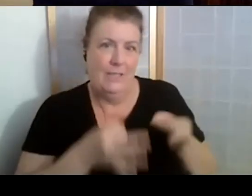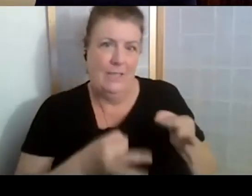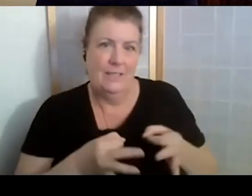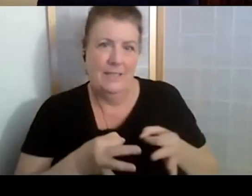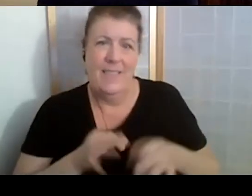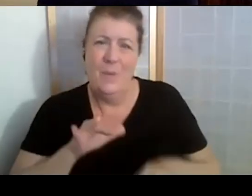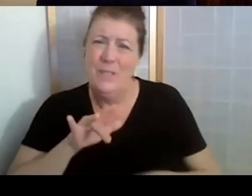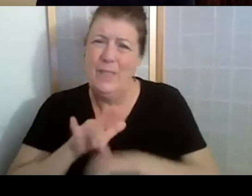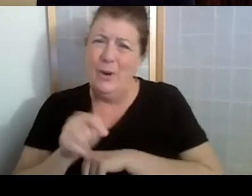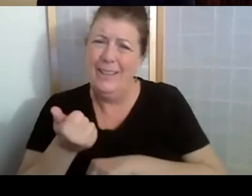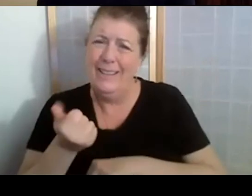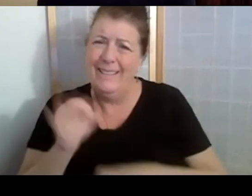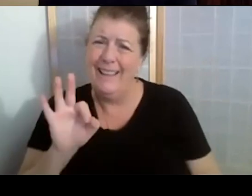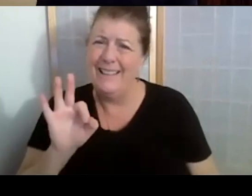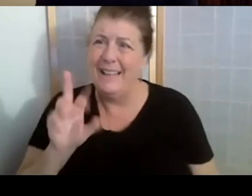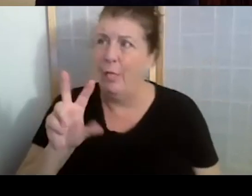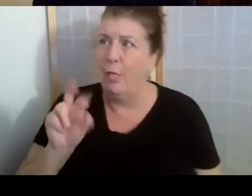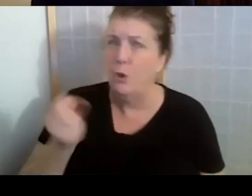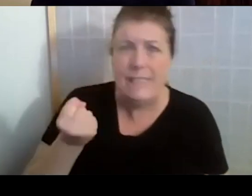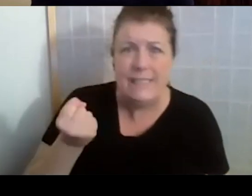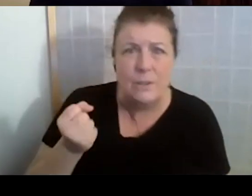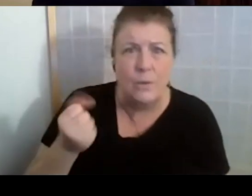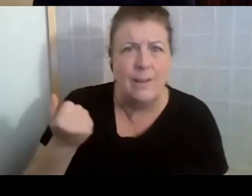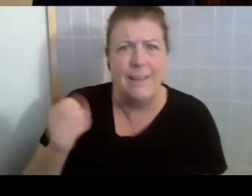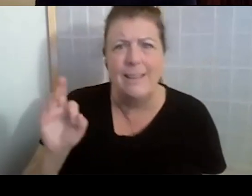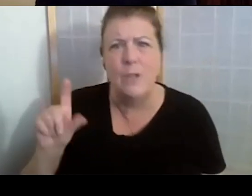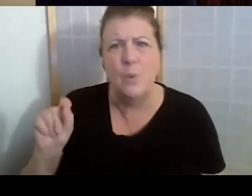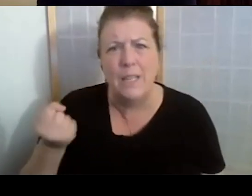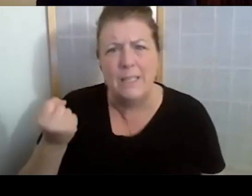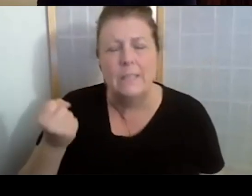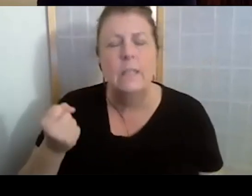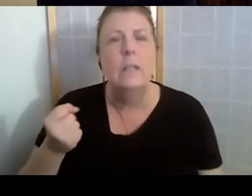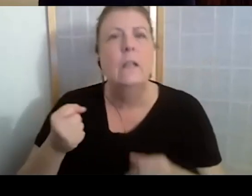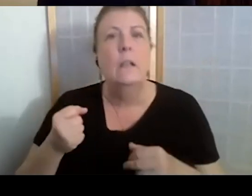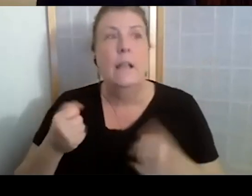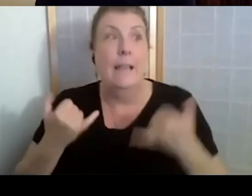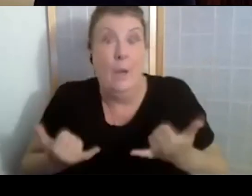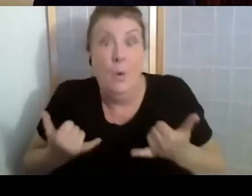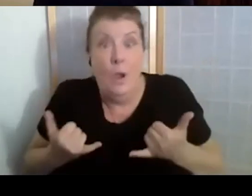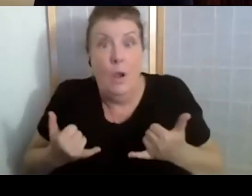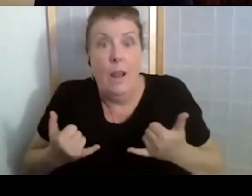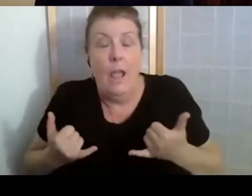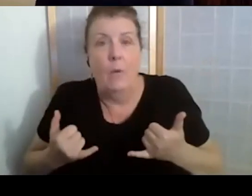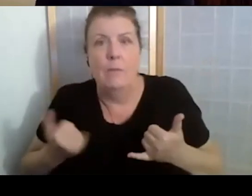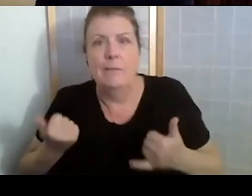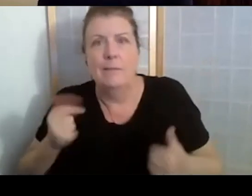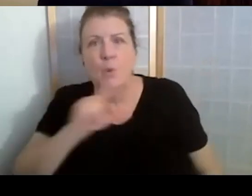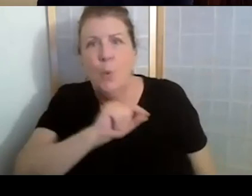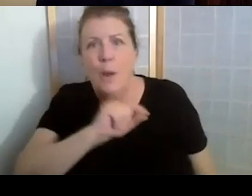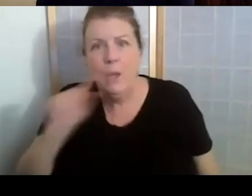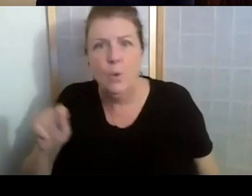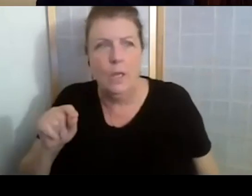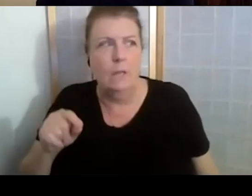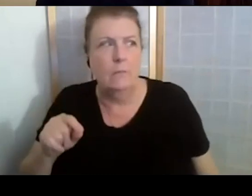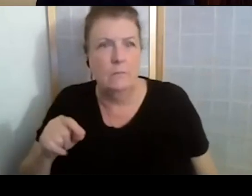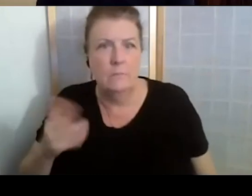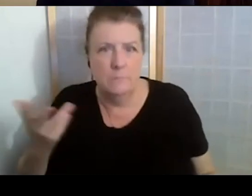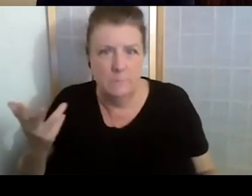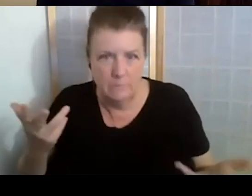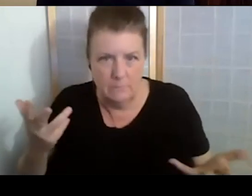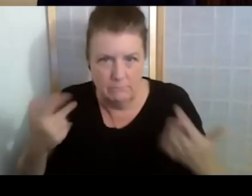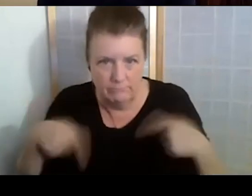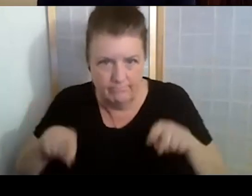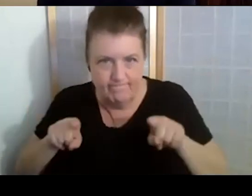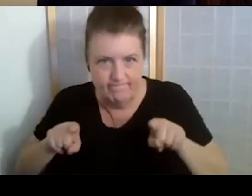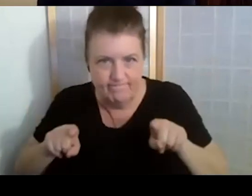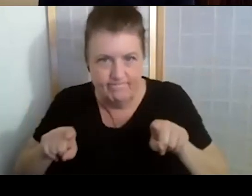and so I think all of these things feel very much of the now, and it's a testament to everyone that they've achieved